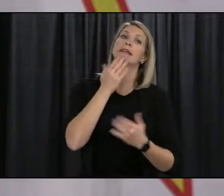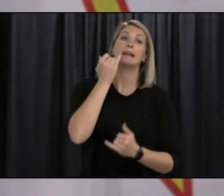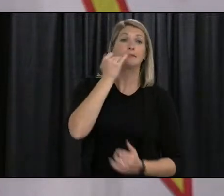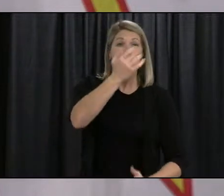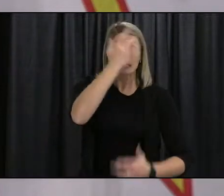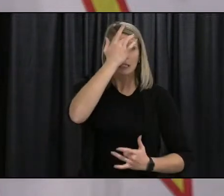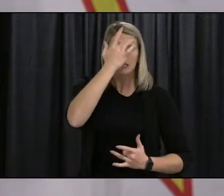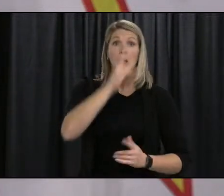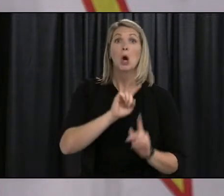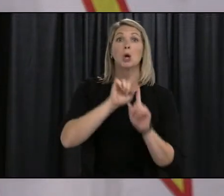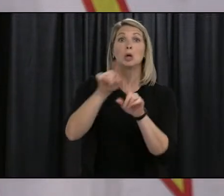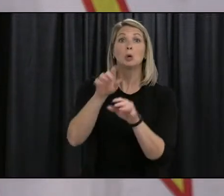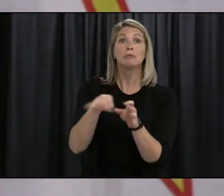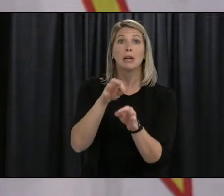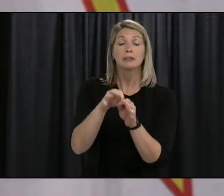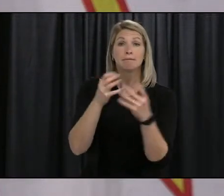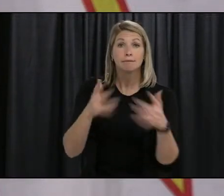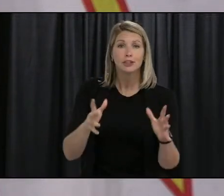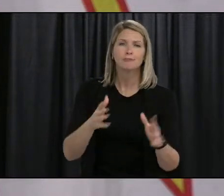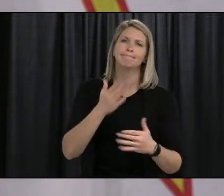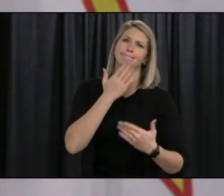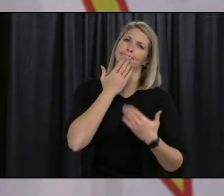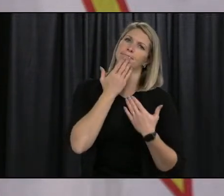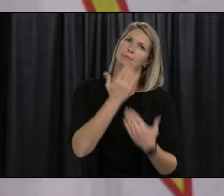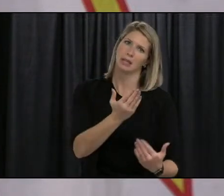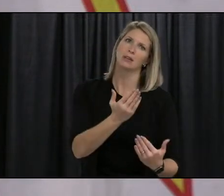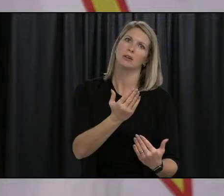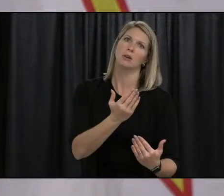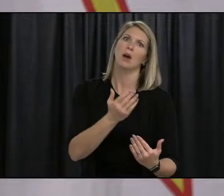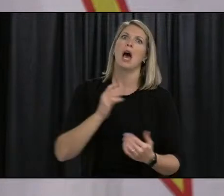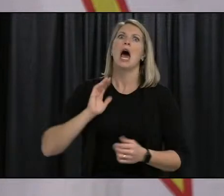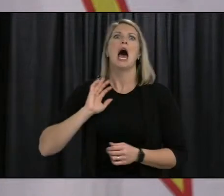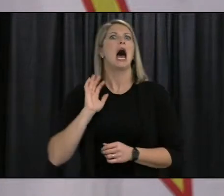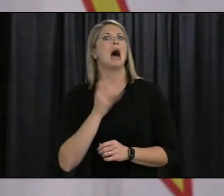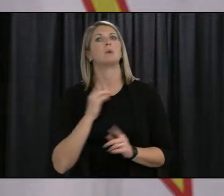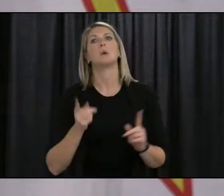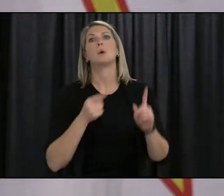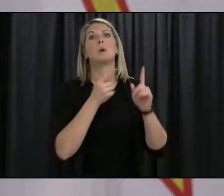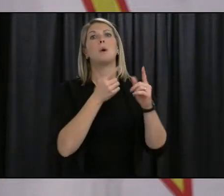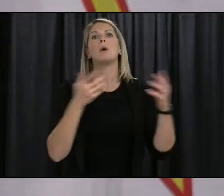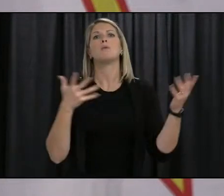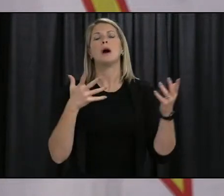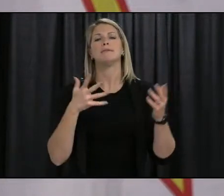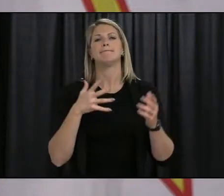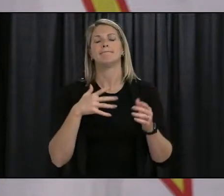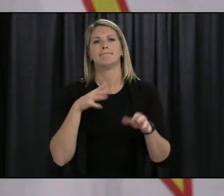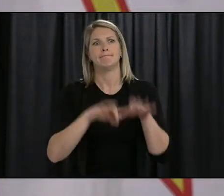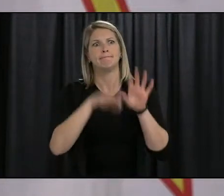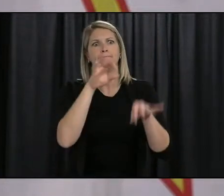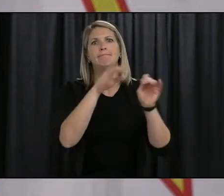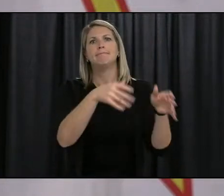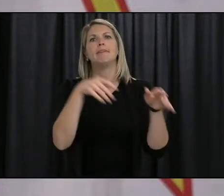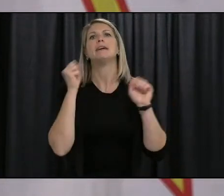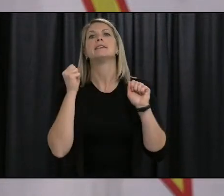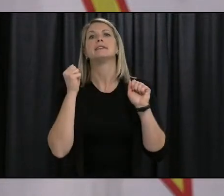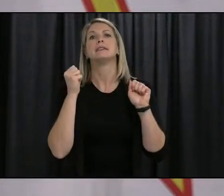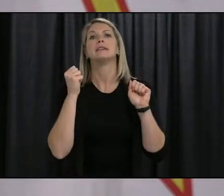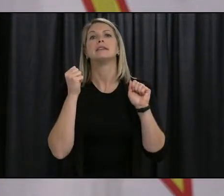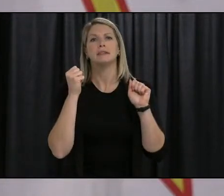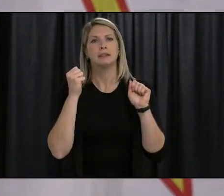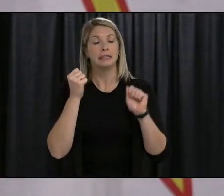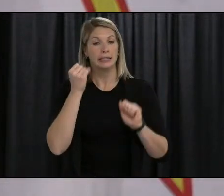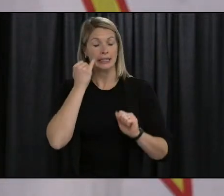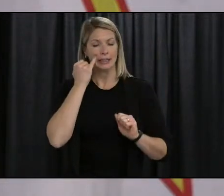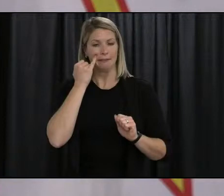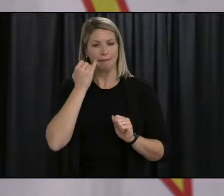important strategies for the control of COVID-19 in our communities is the early identification and isolation of cases. If people